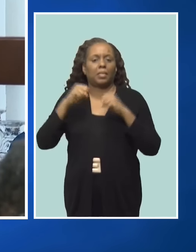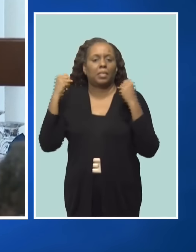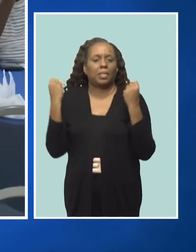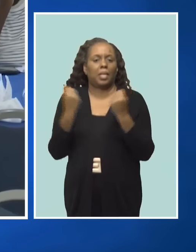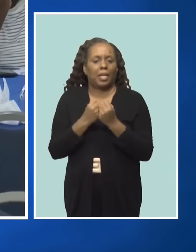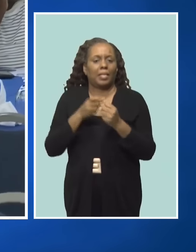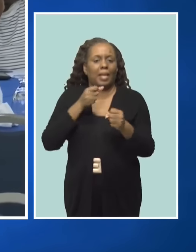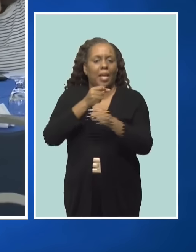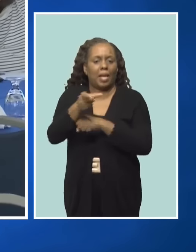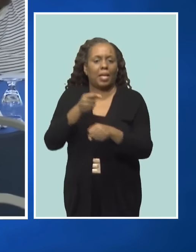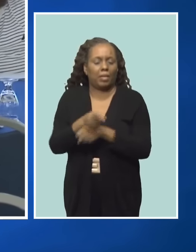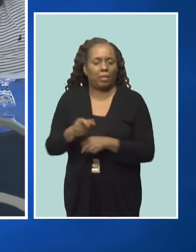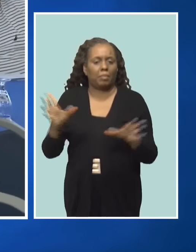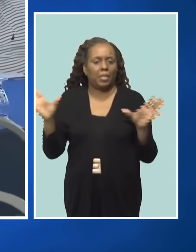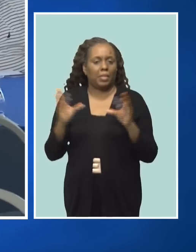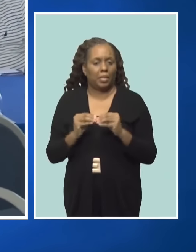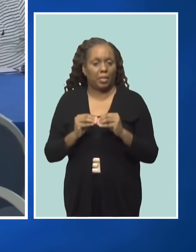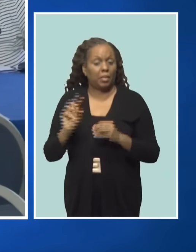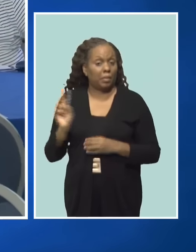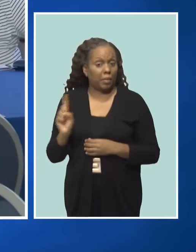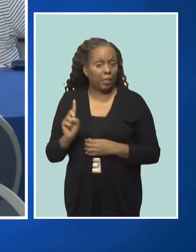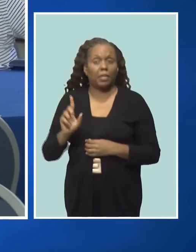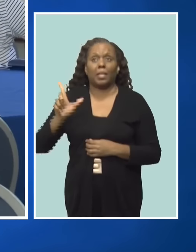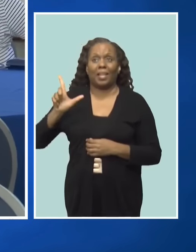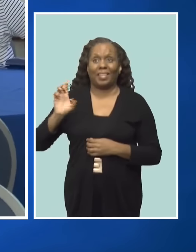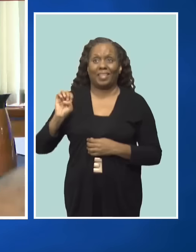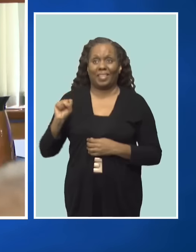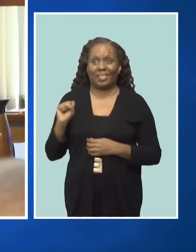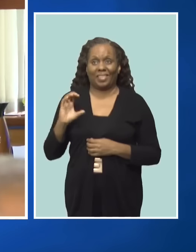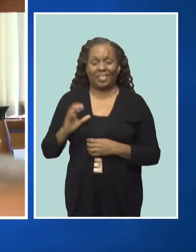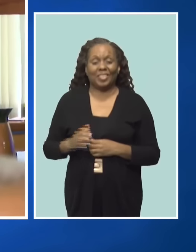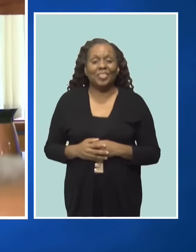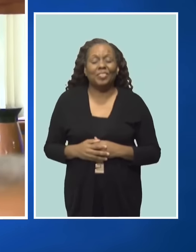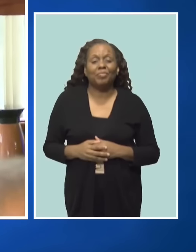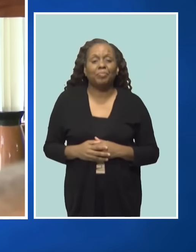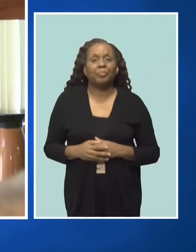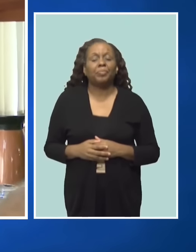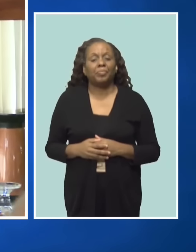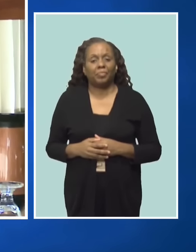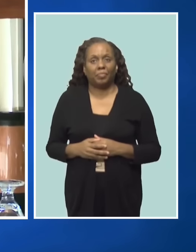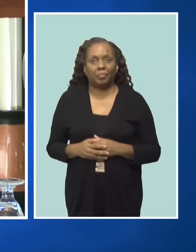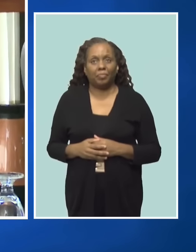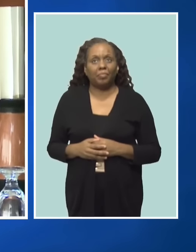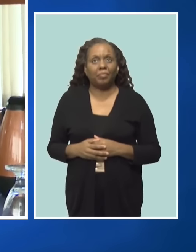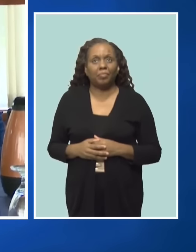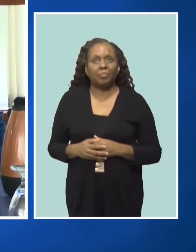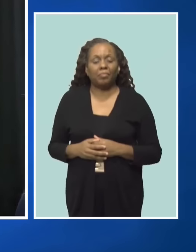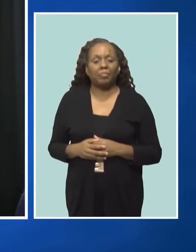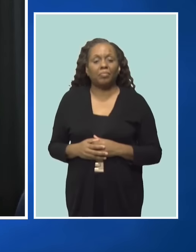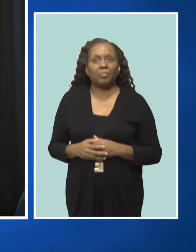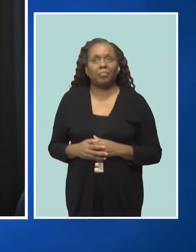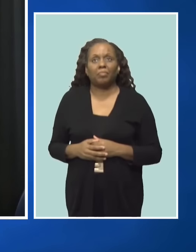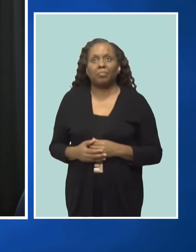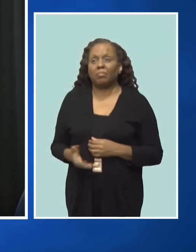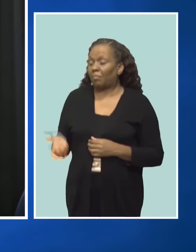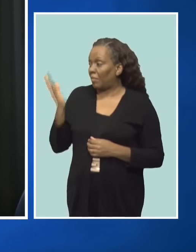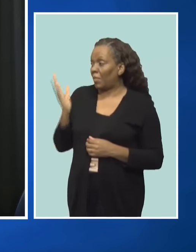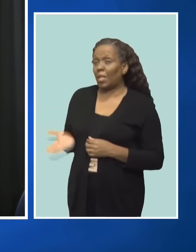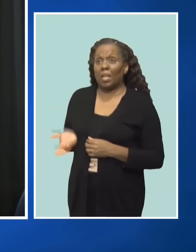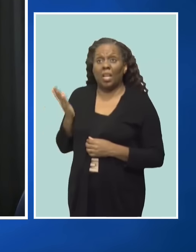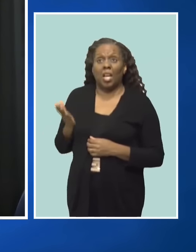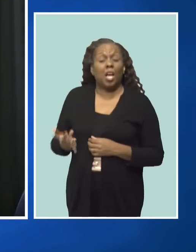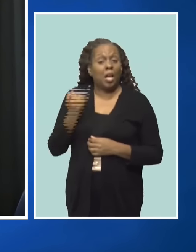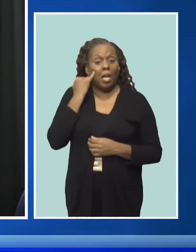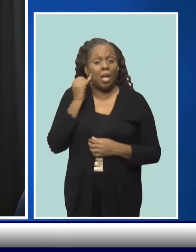Annual General Assembly at the Lloyd Erskine Sandiford Centre. We will not encourage people to participate if they